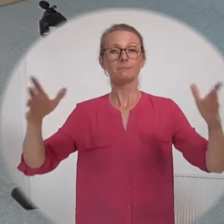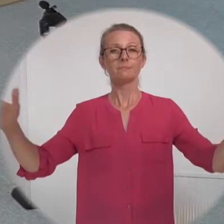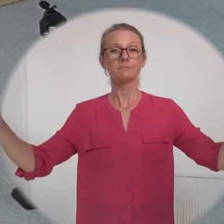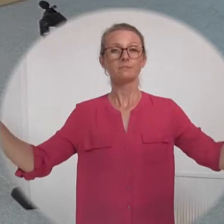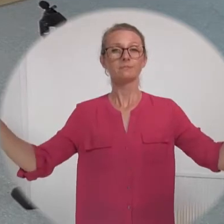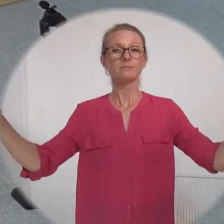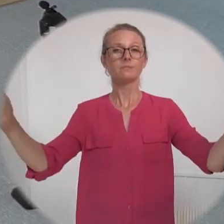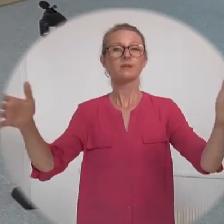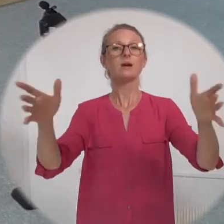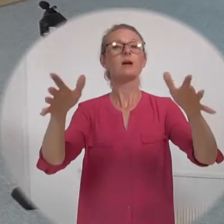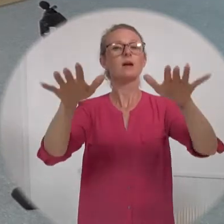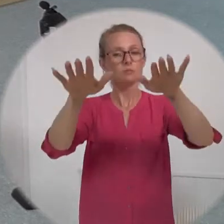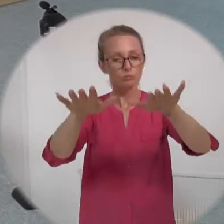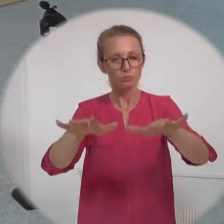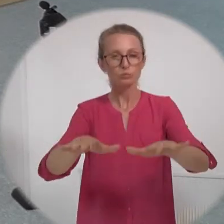and then breathe out.